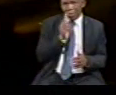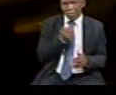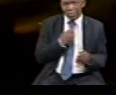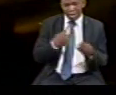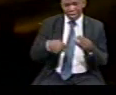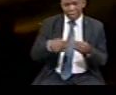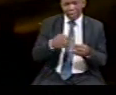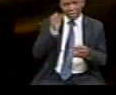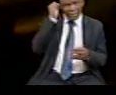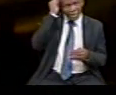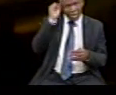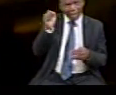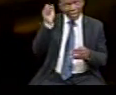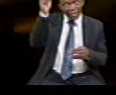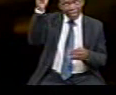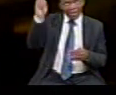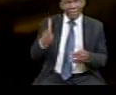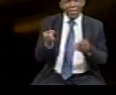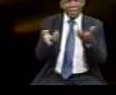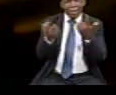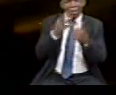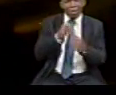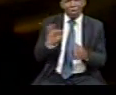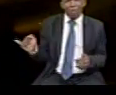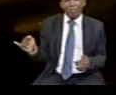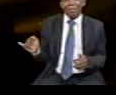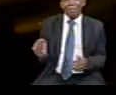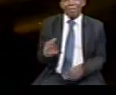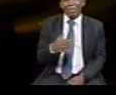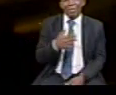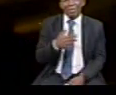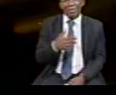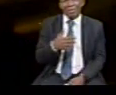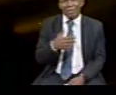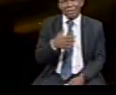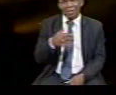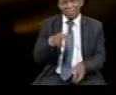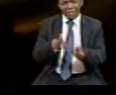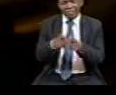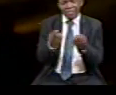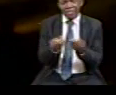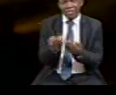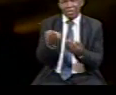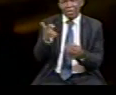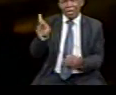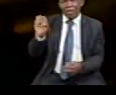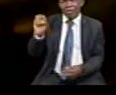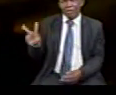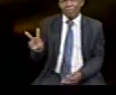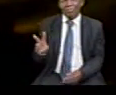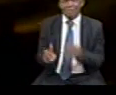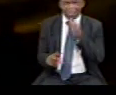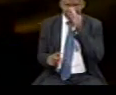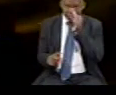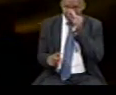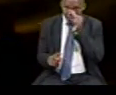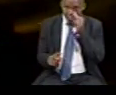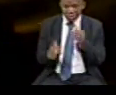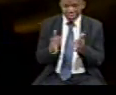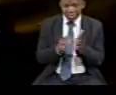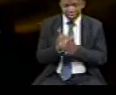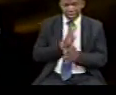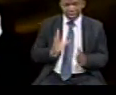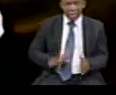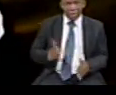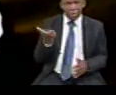his coming. Look at chapter 16 of Revelation. Christ now is now speaking from glory. He's now speaking from